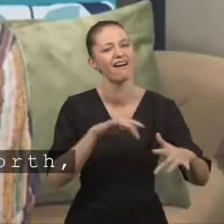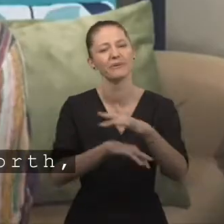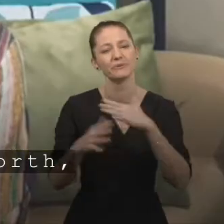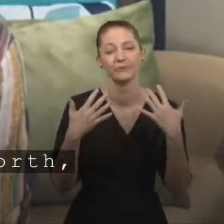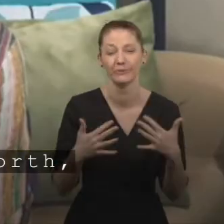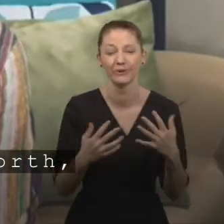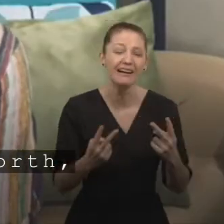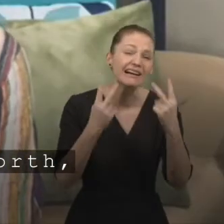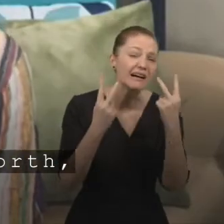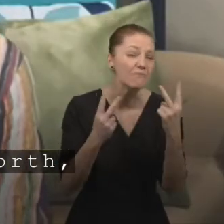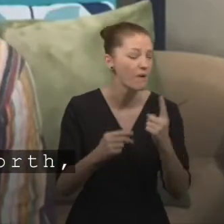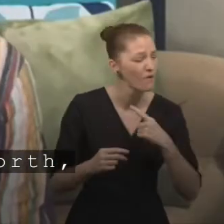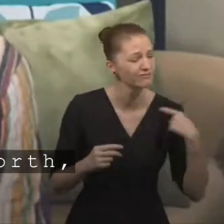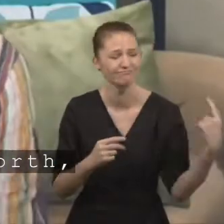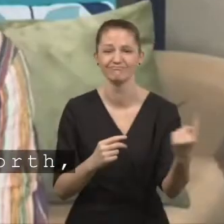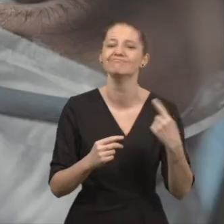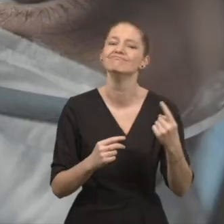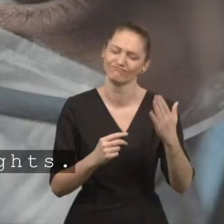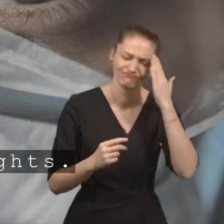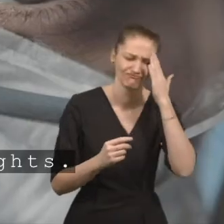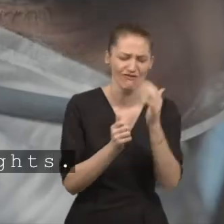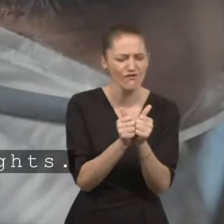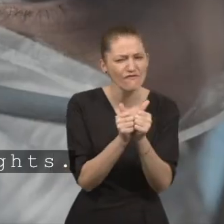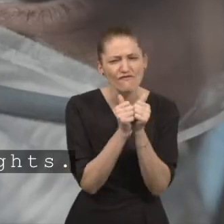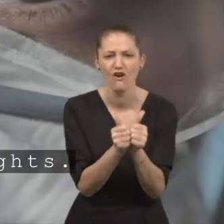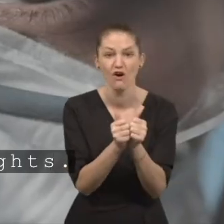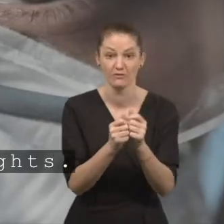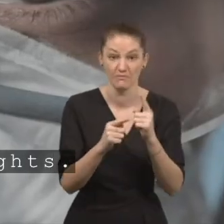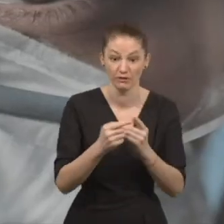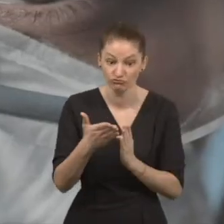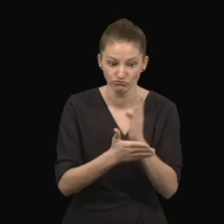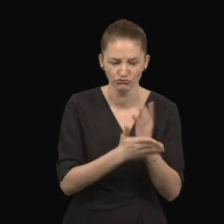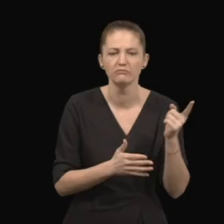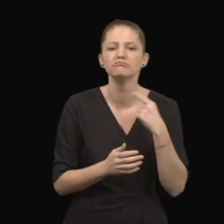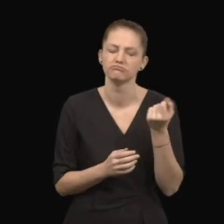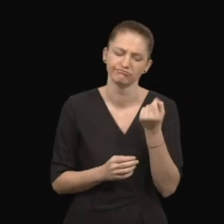we, women, realize our worth and understand our rights.